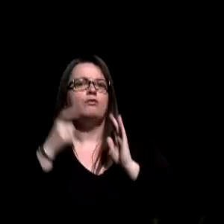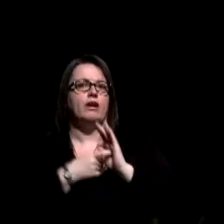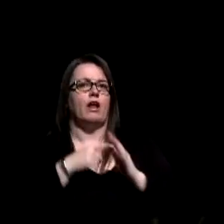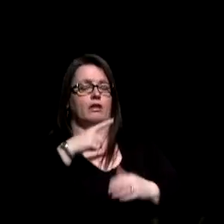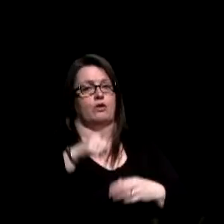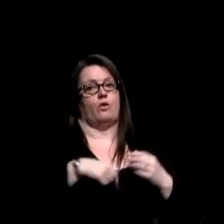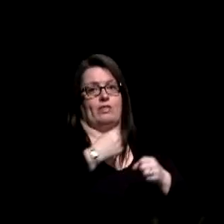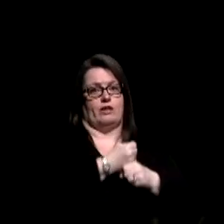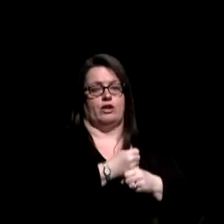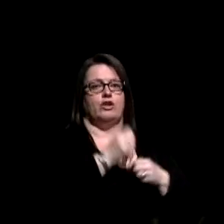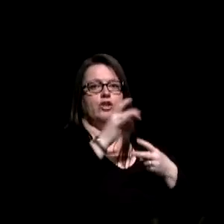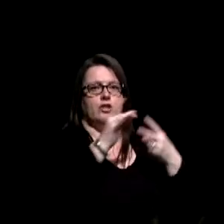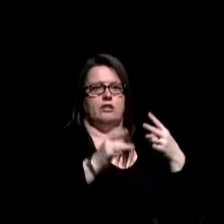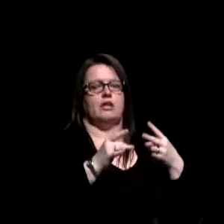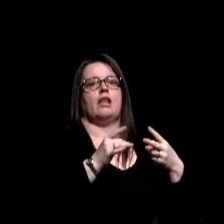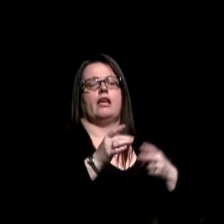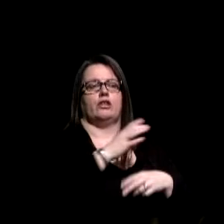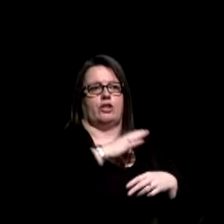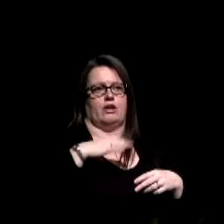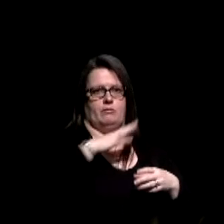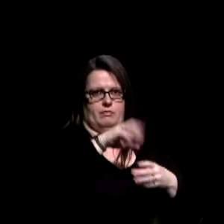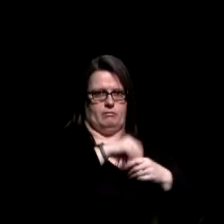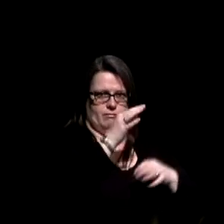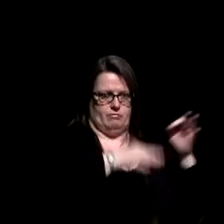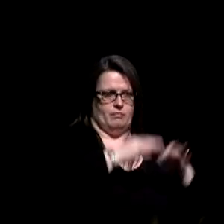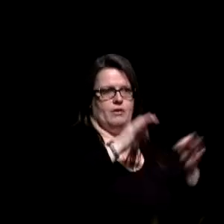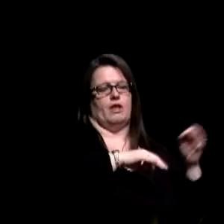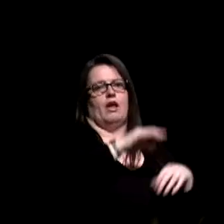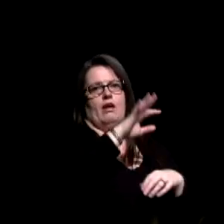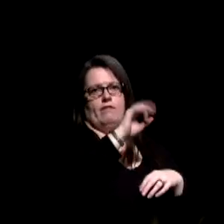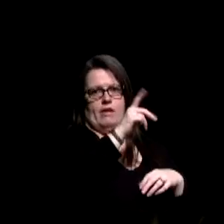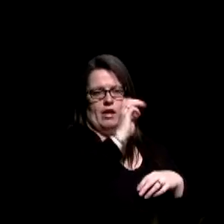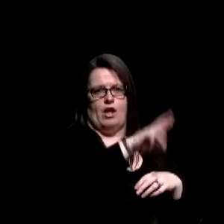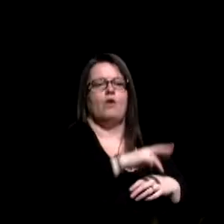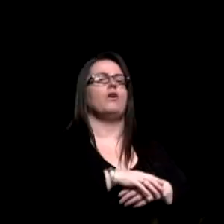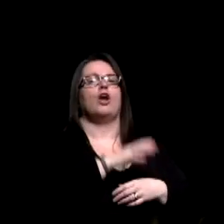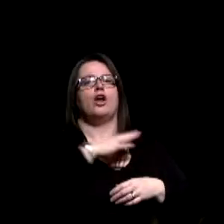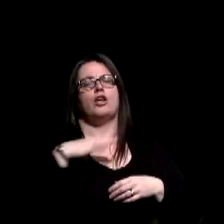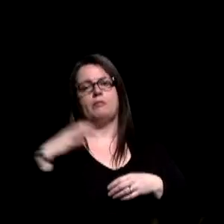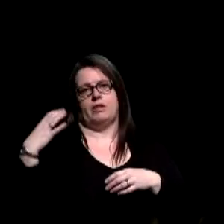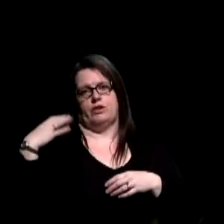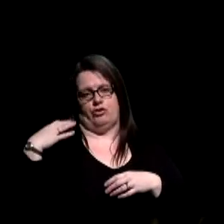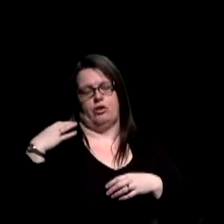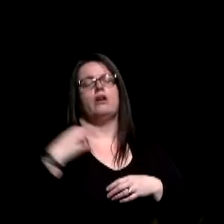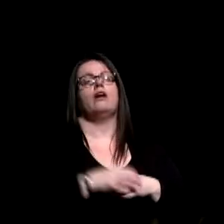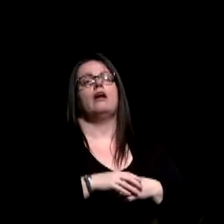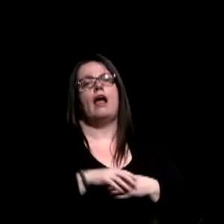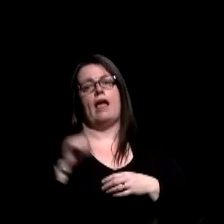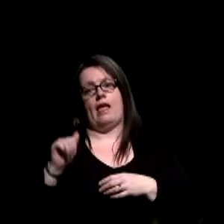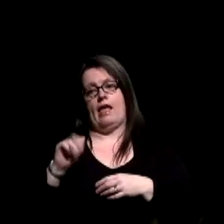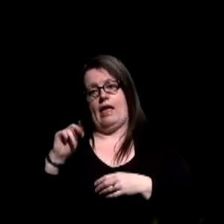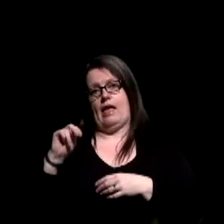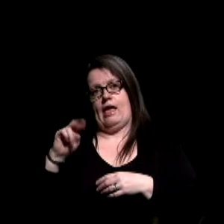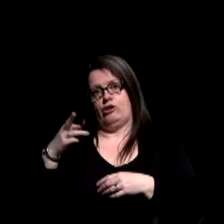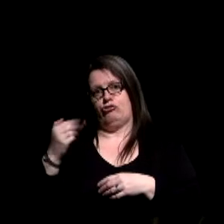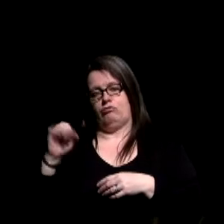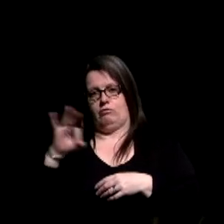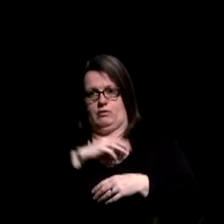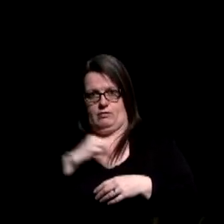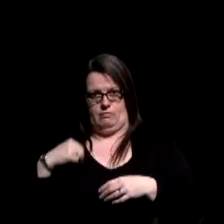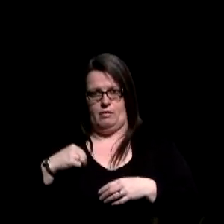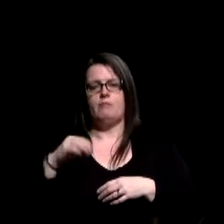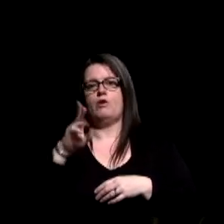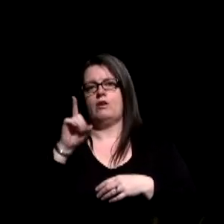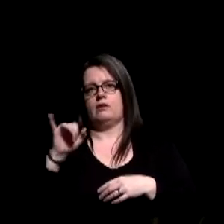included Justice Alphonsus Fowler, committee chair, and members Ann Chafe, Dorothy French, Dennis Hogan, and